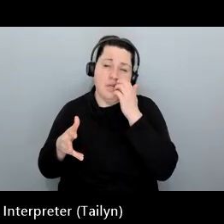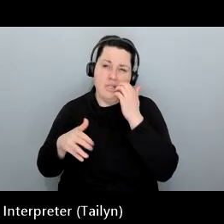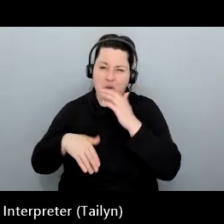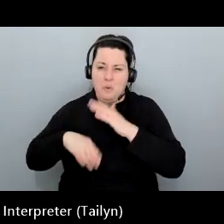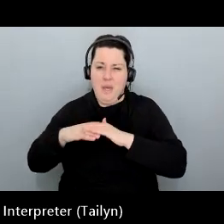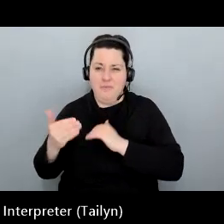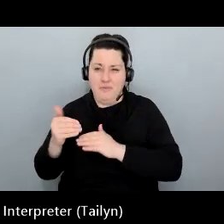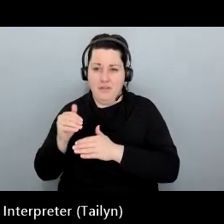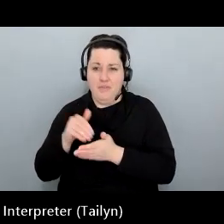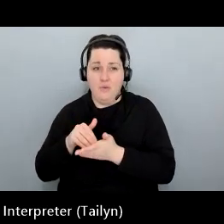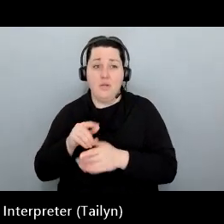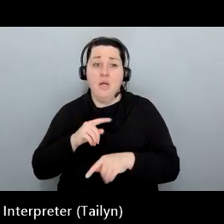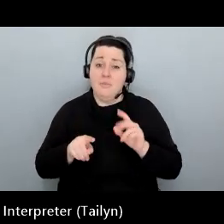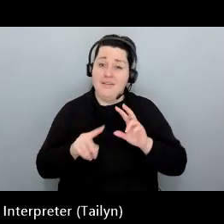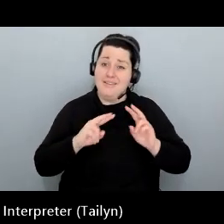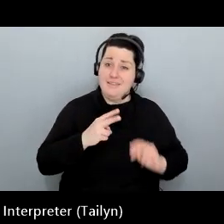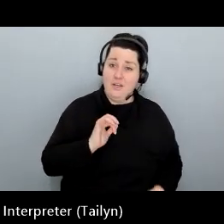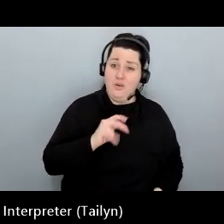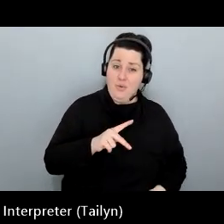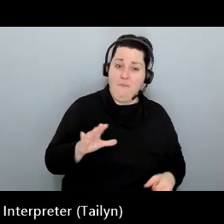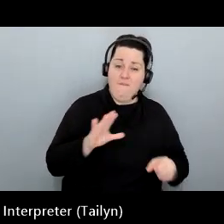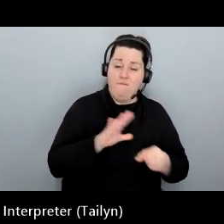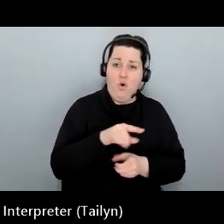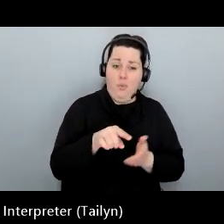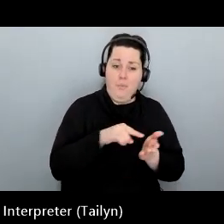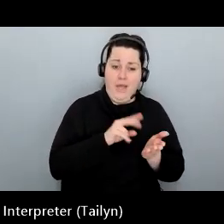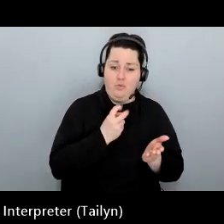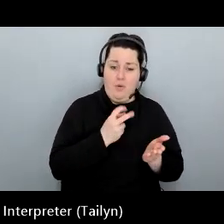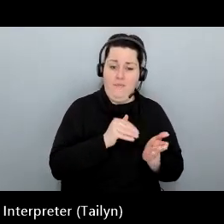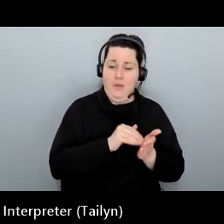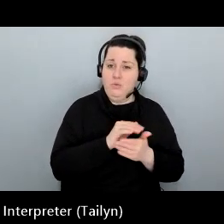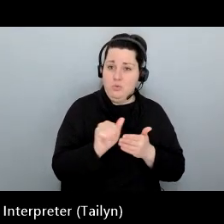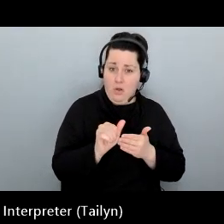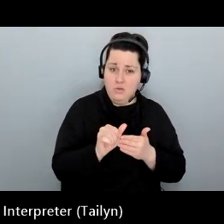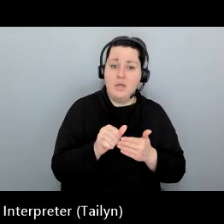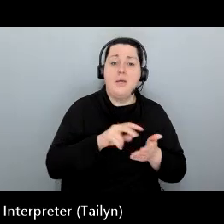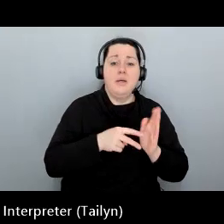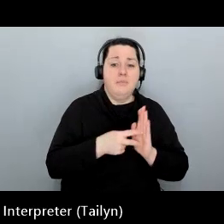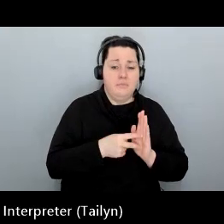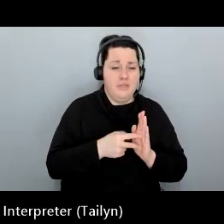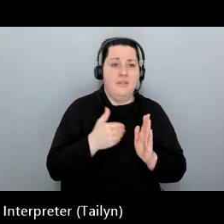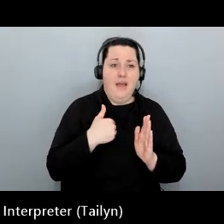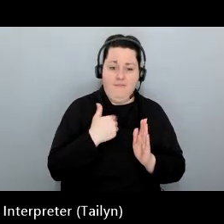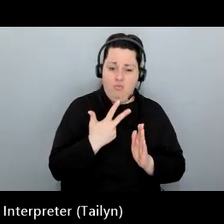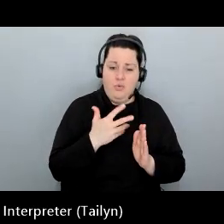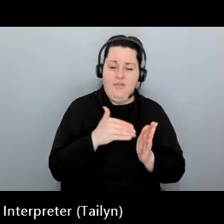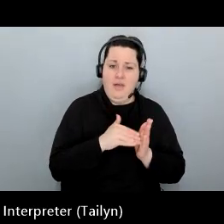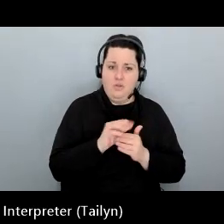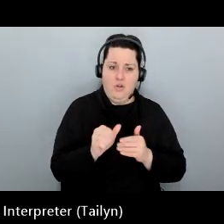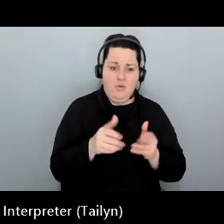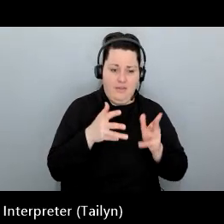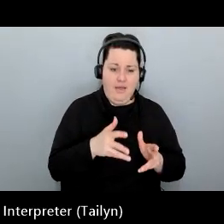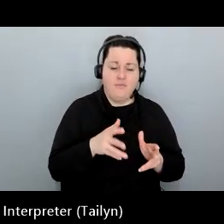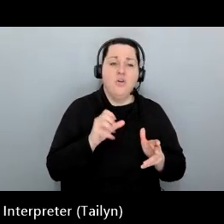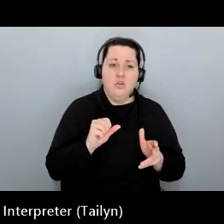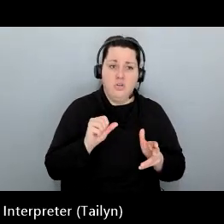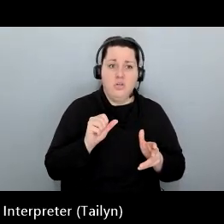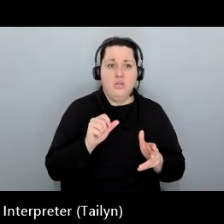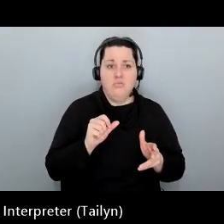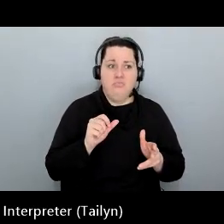second ramp, I would get the full reimbursement of 12,000, thus leaving me with 3,000 remaining that I could claim on reimbursement